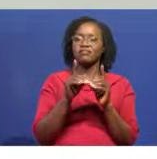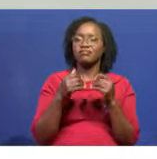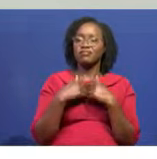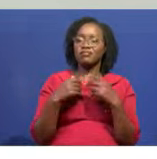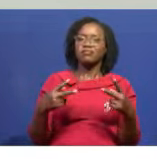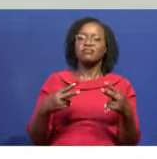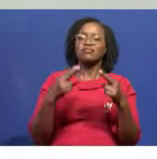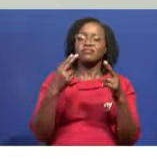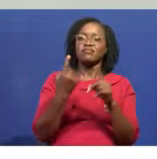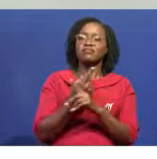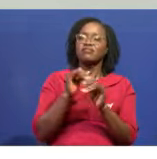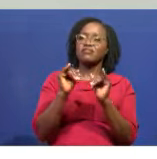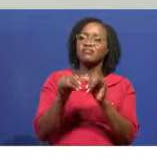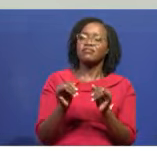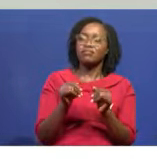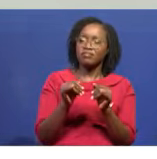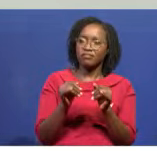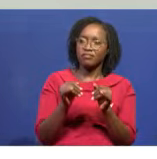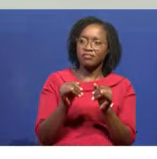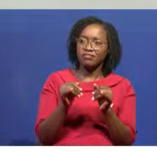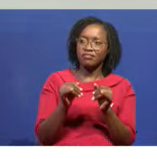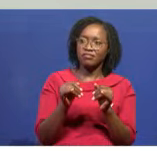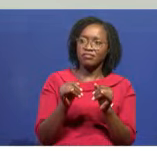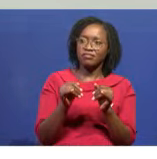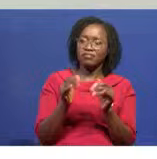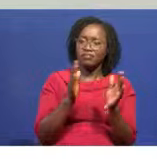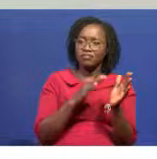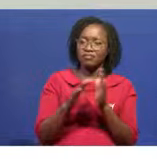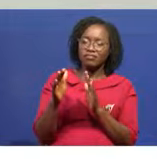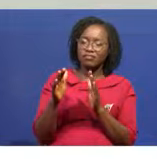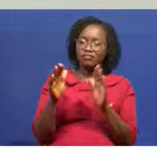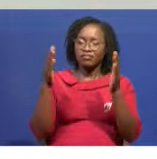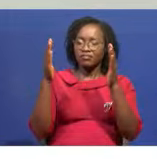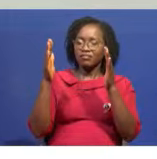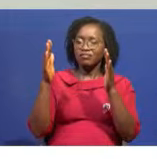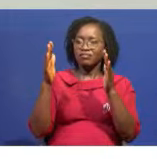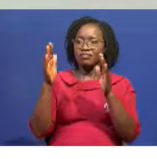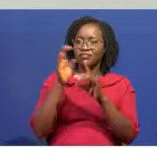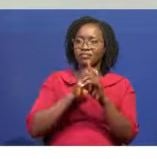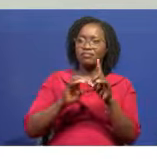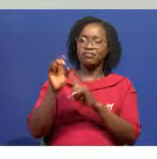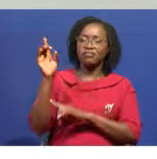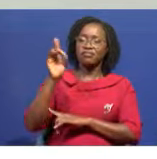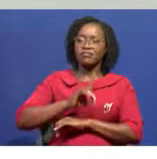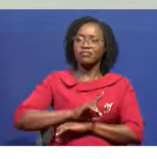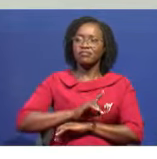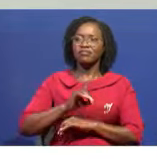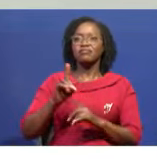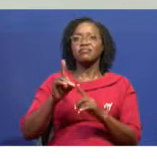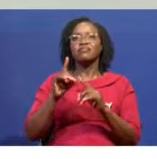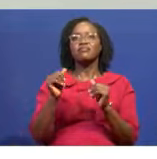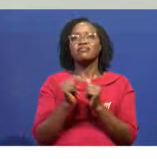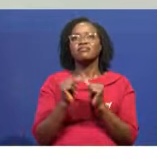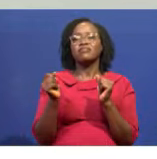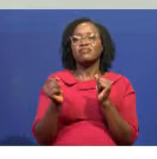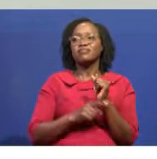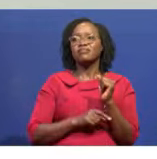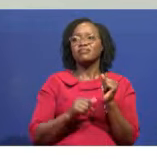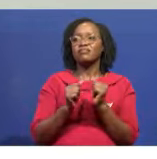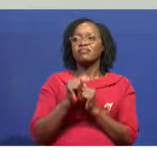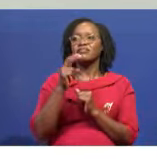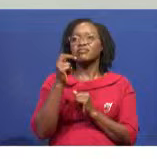editors from various media houses in preparation for the commemoration of Mazingira Day that will be marked on the 10th of October